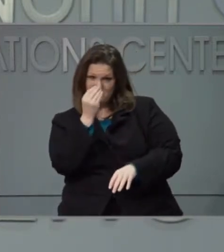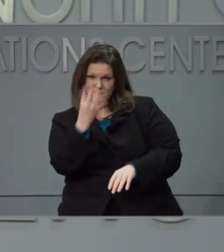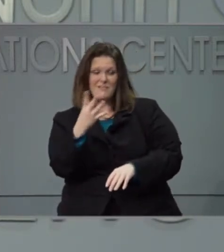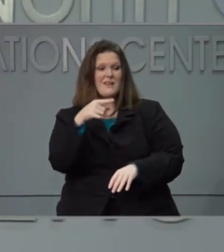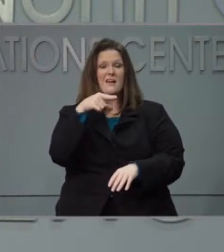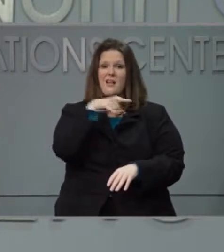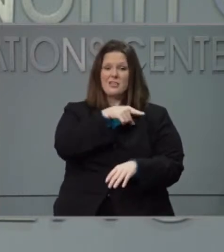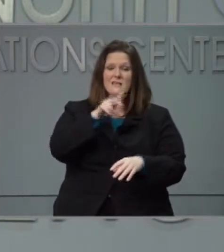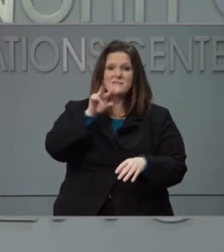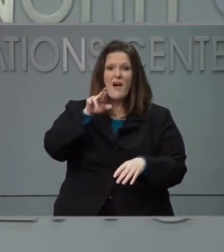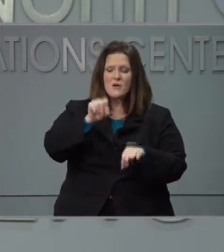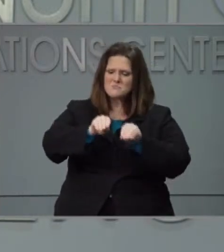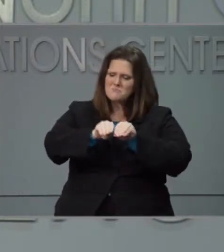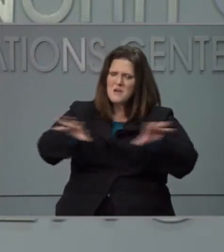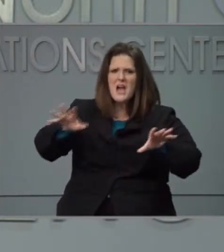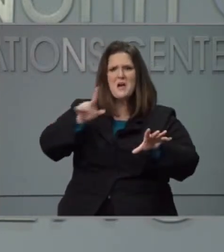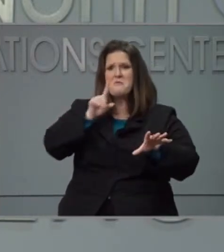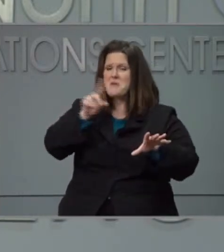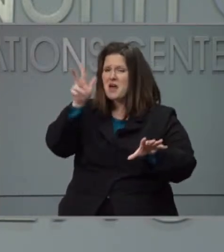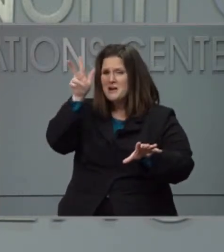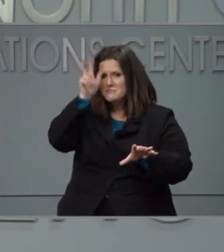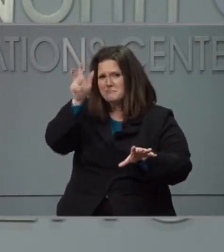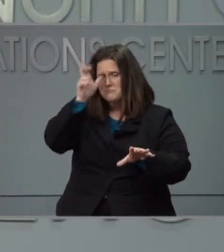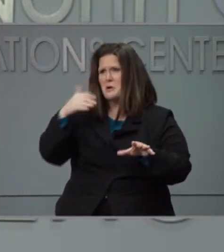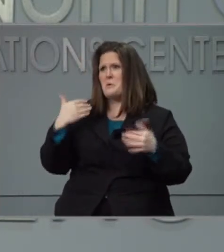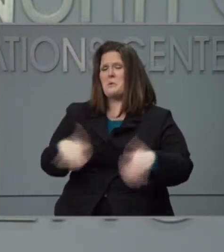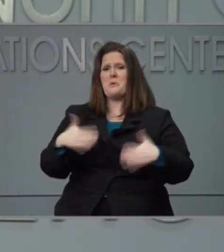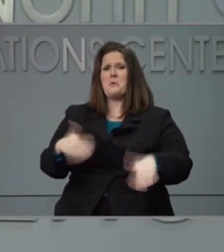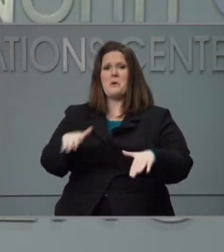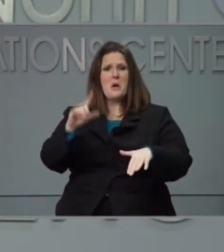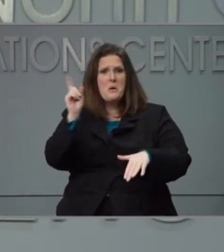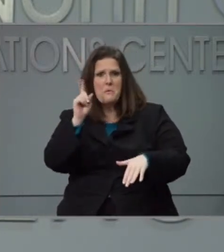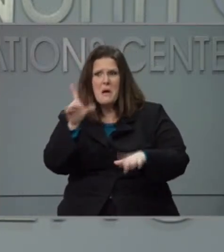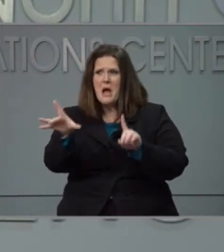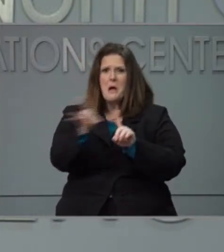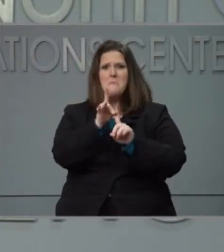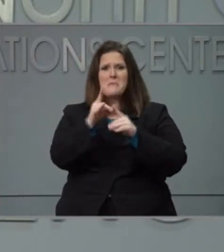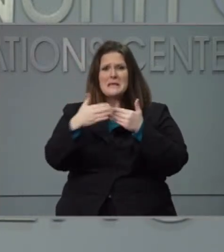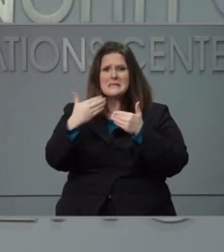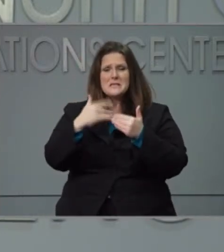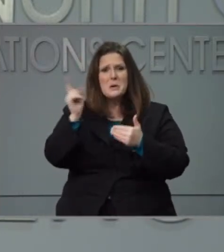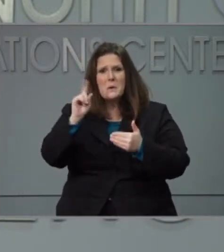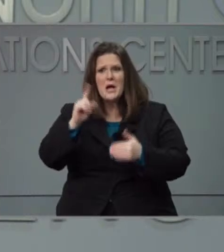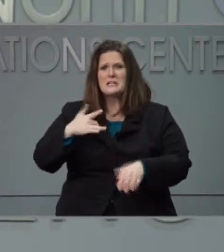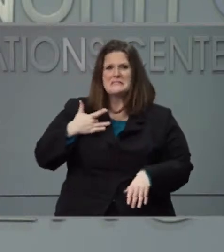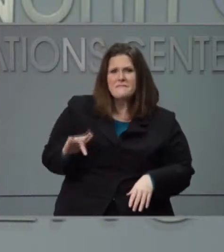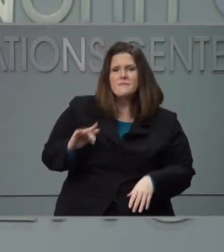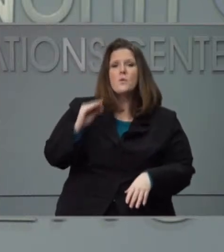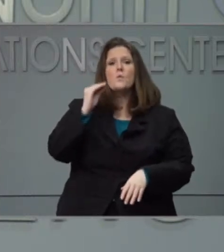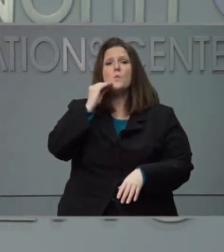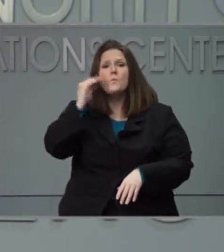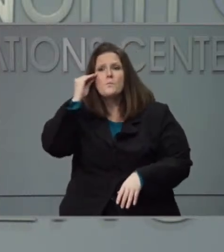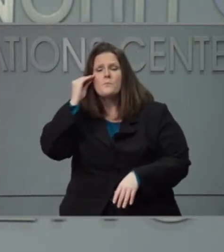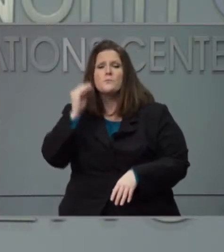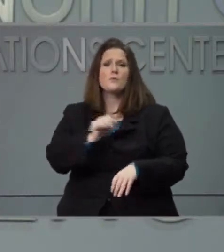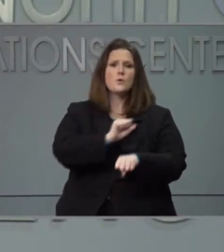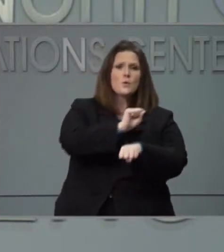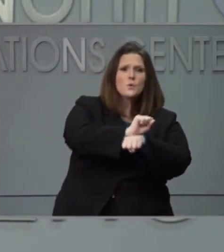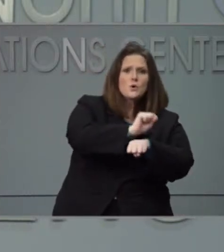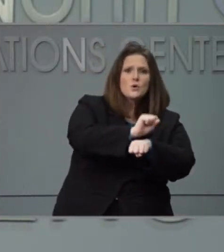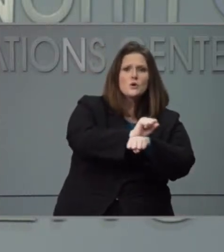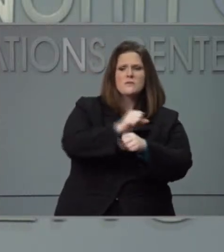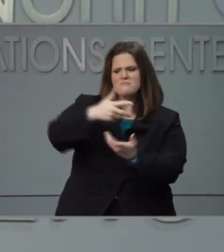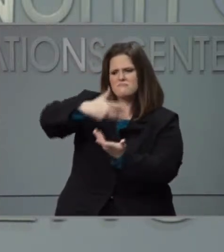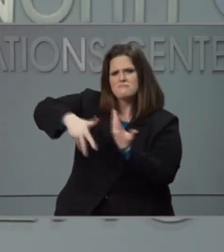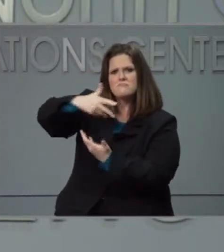at work, at church, and at the homes of friends and families. This week, we're also asking local